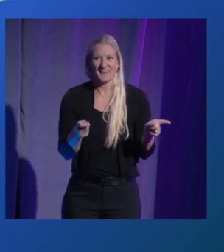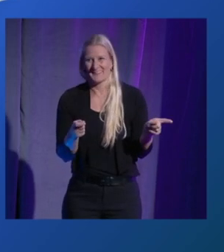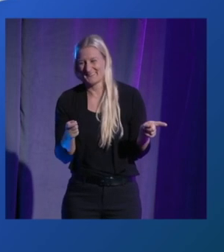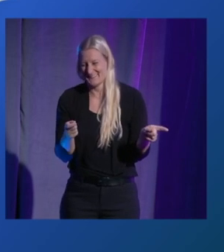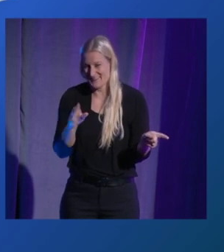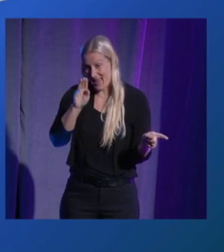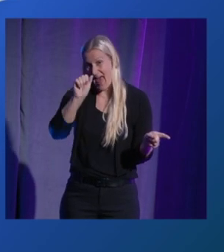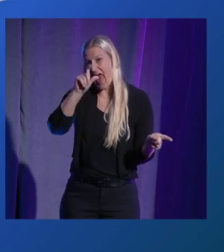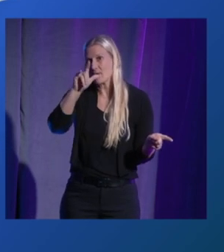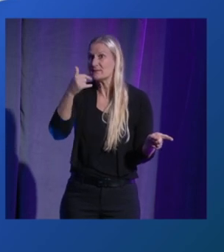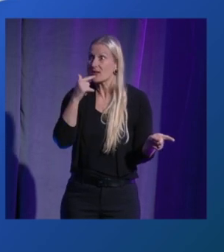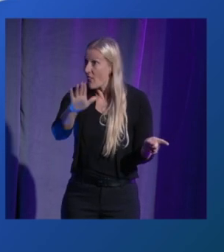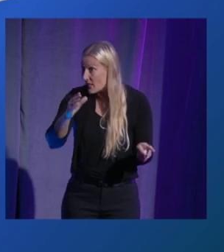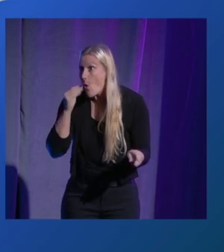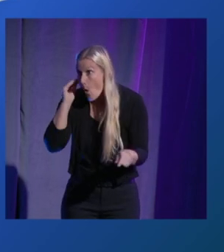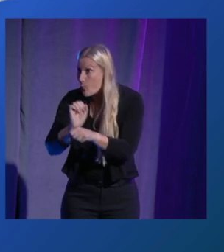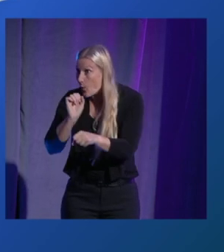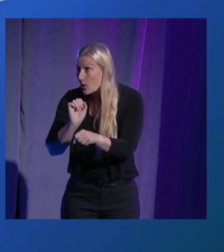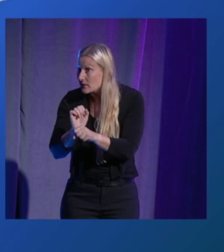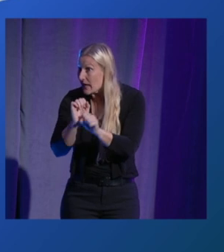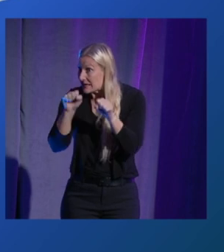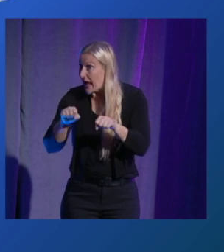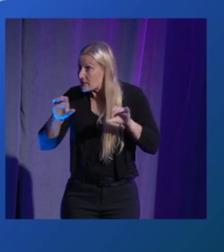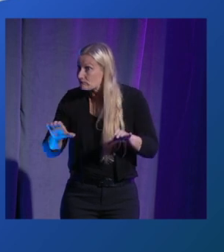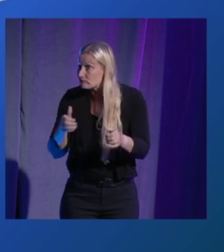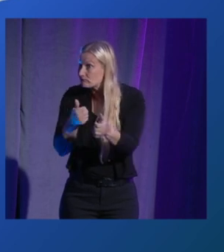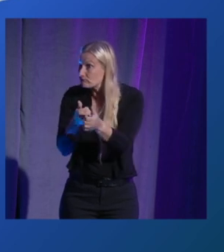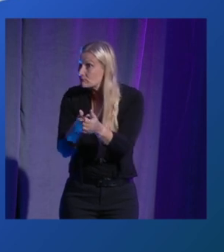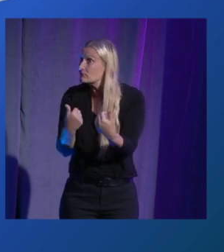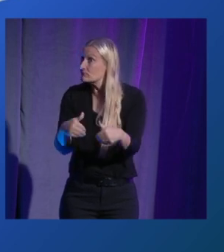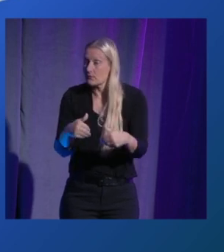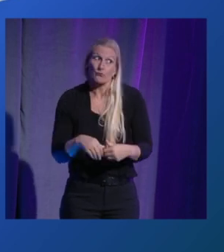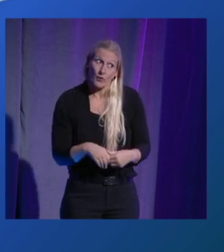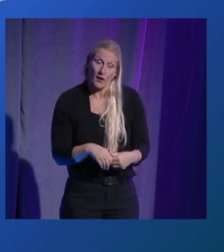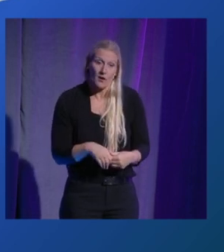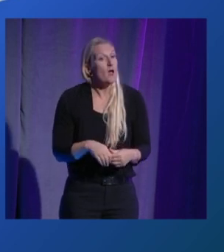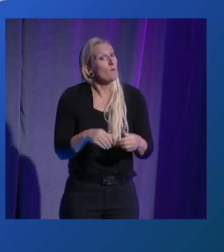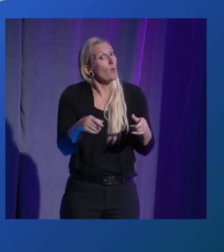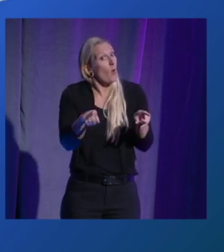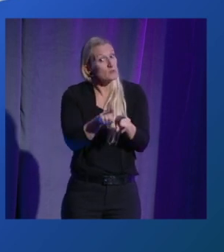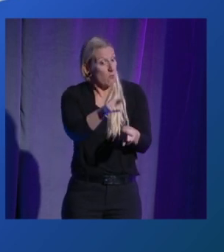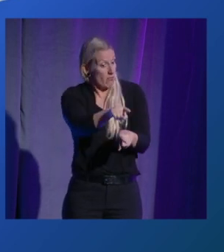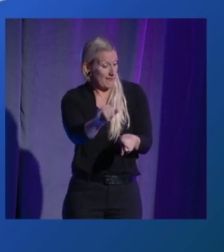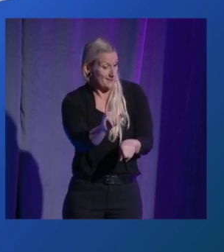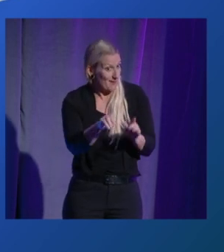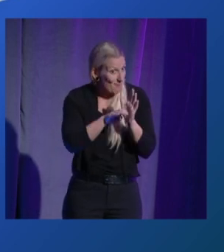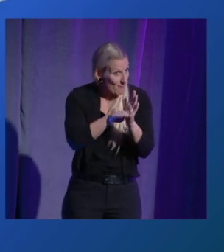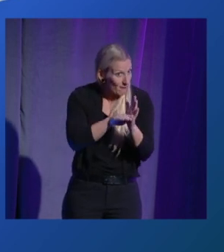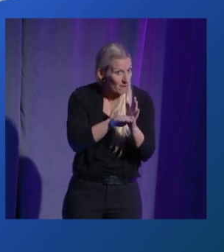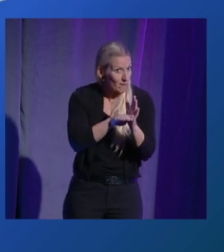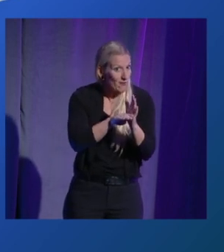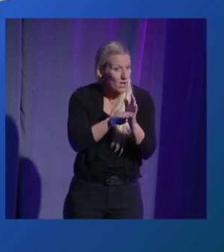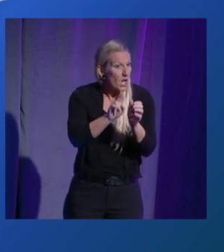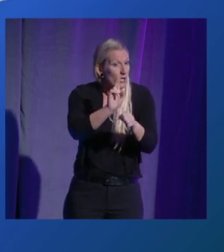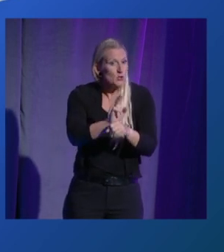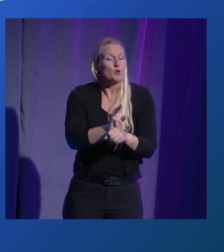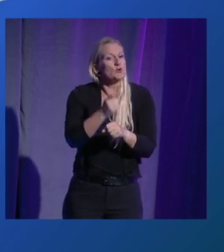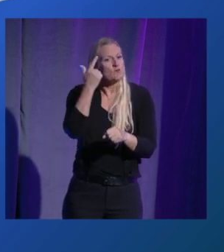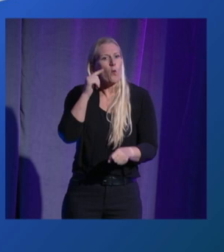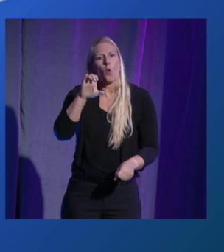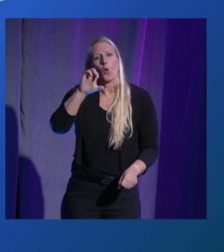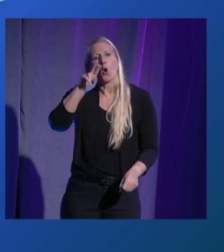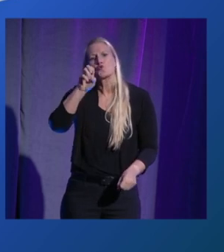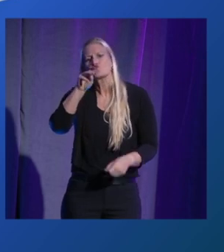homework um and at the same time uh those models can be right used to commit crimes